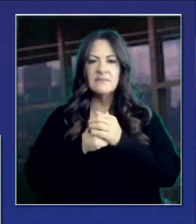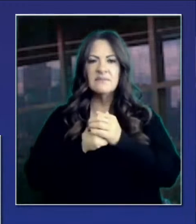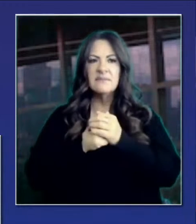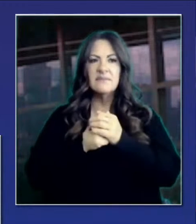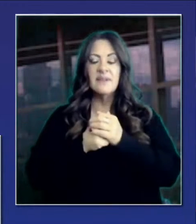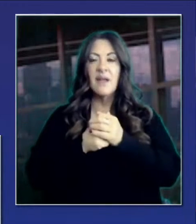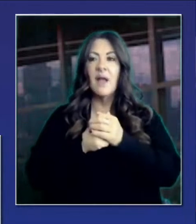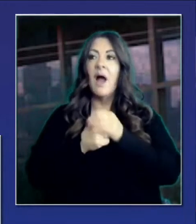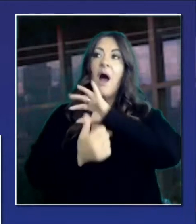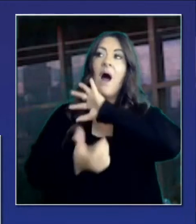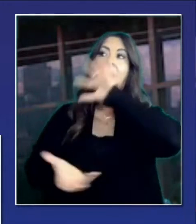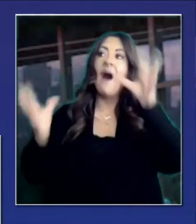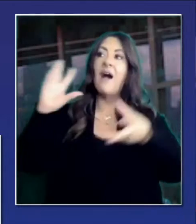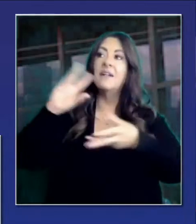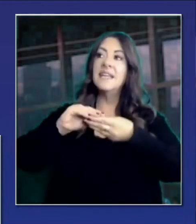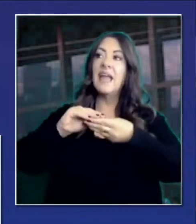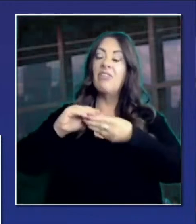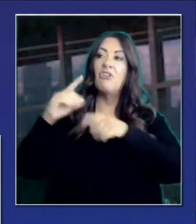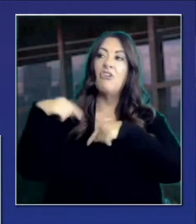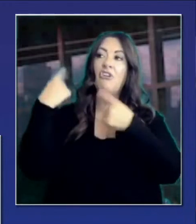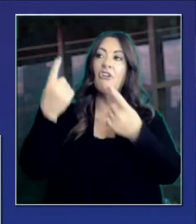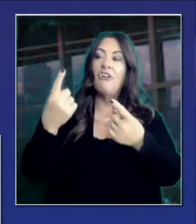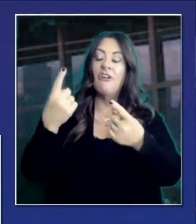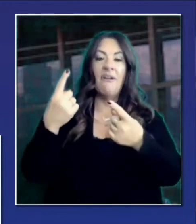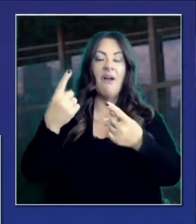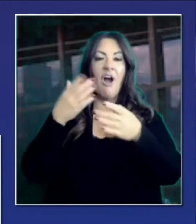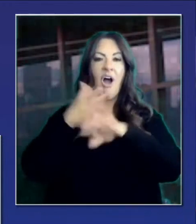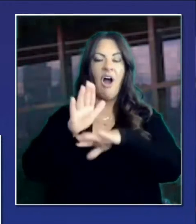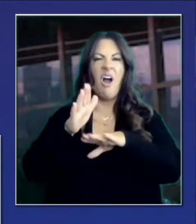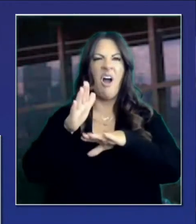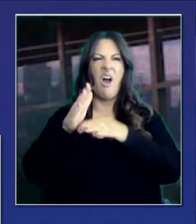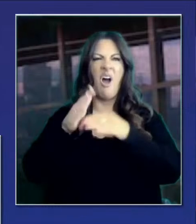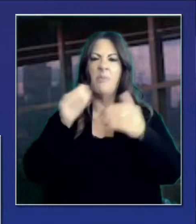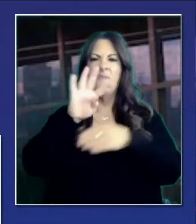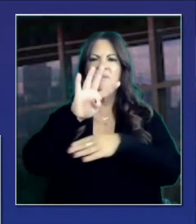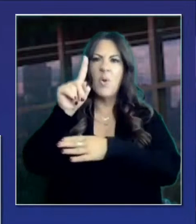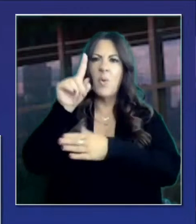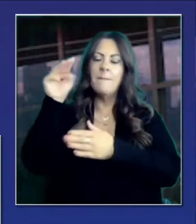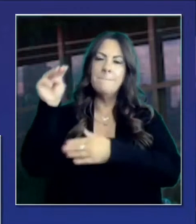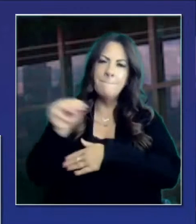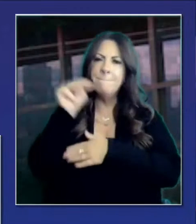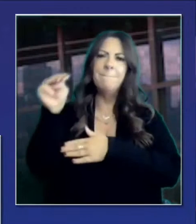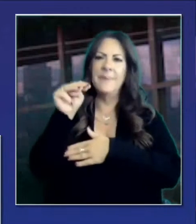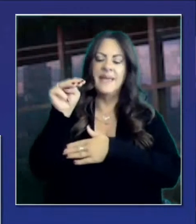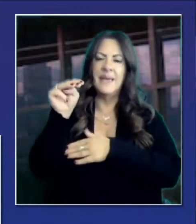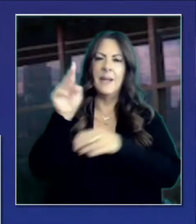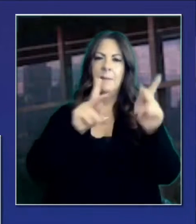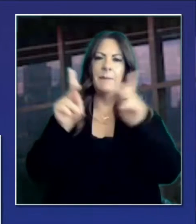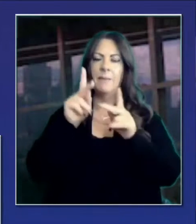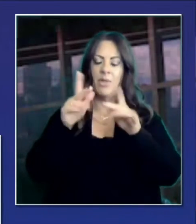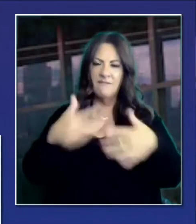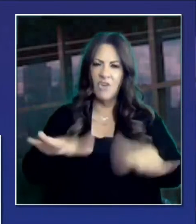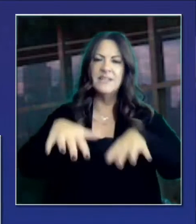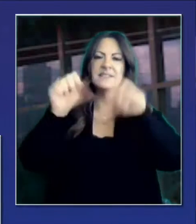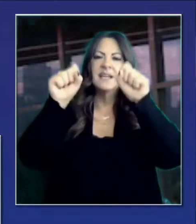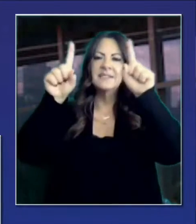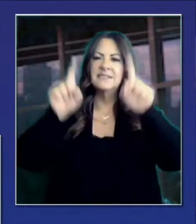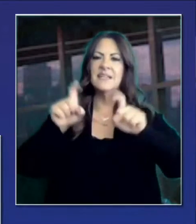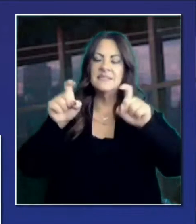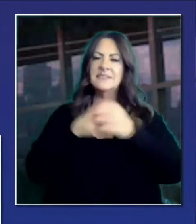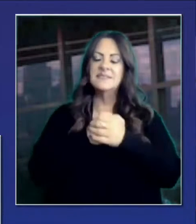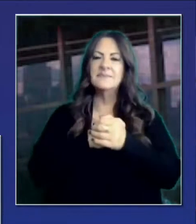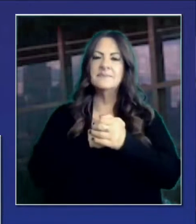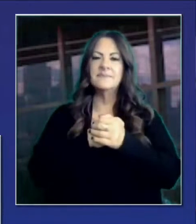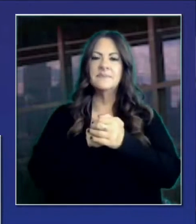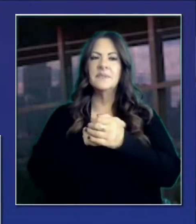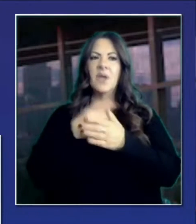tests this state has conducted, close to 41 million total. It gives you a sense, California, size of 21